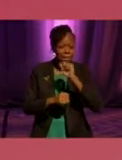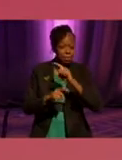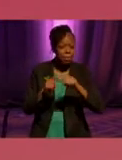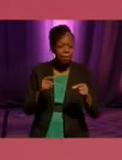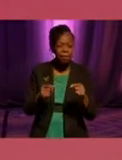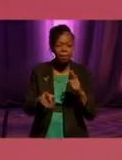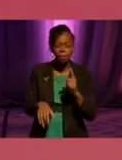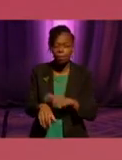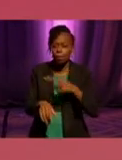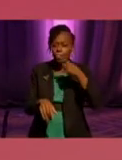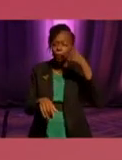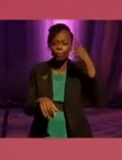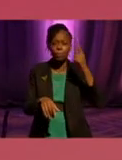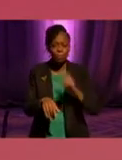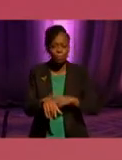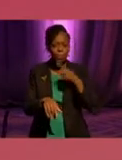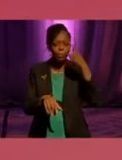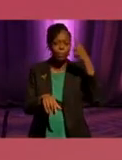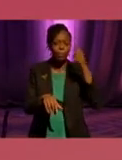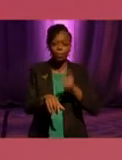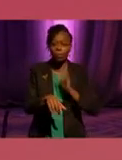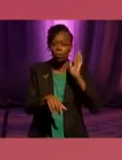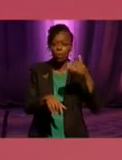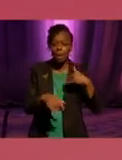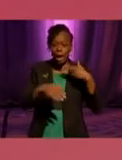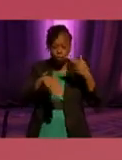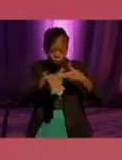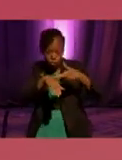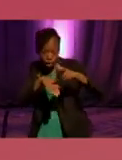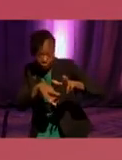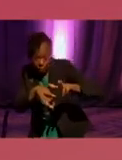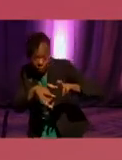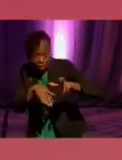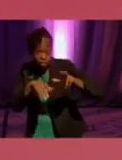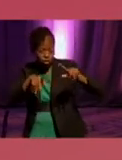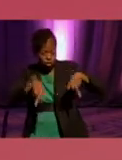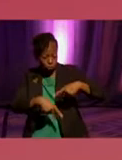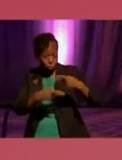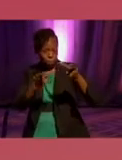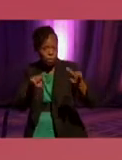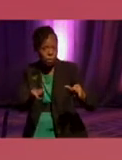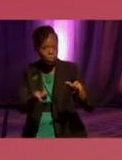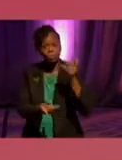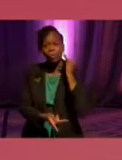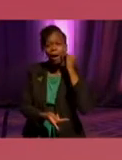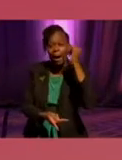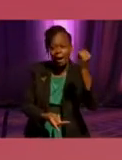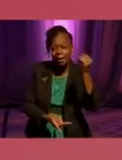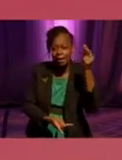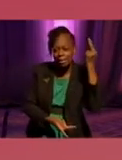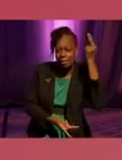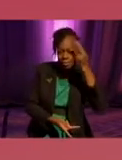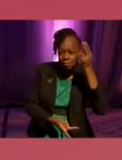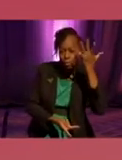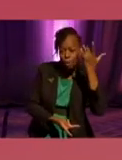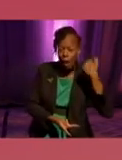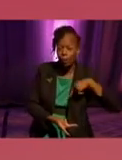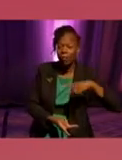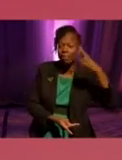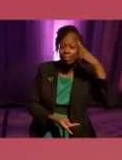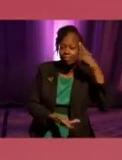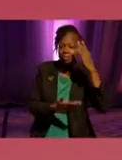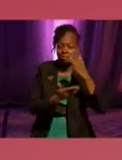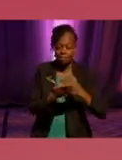there recommendations or proposals or ideas, hypotheses of why we think some of these issues